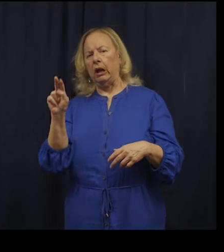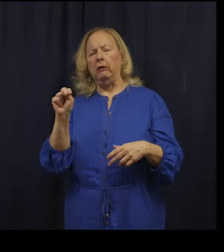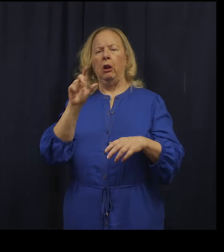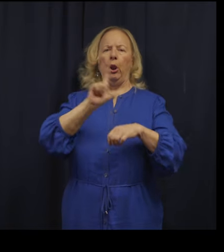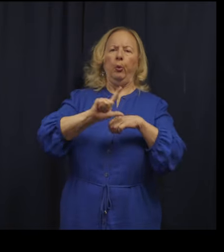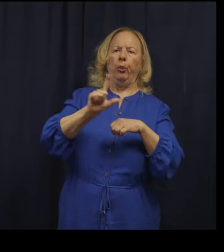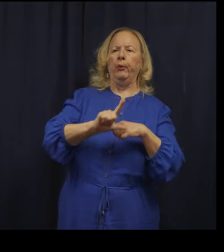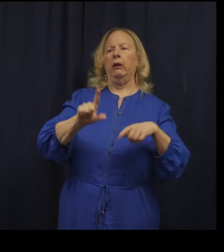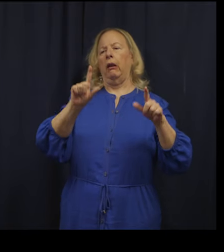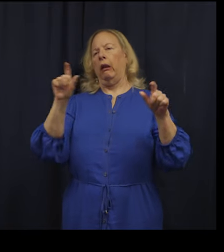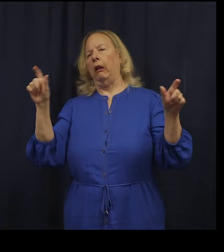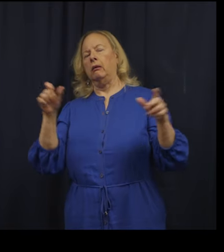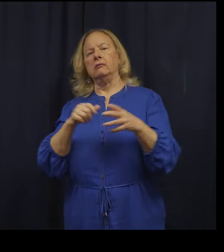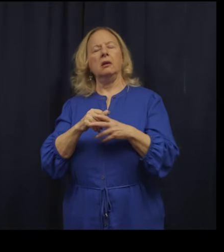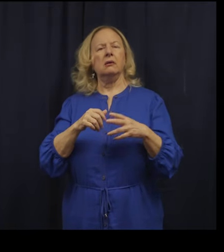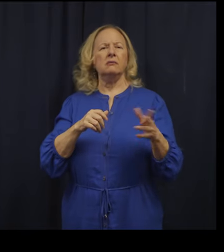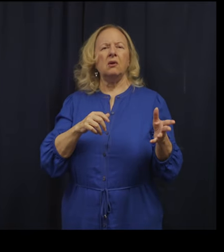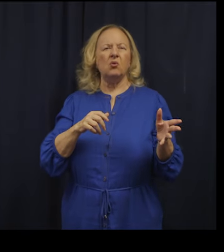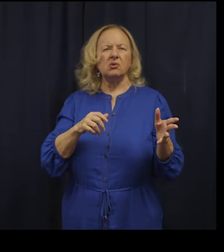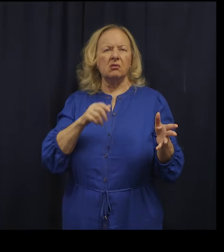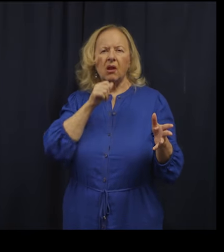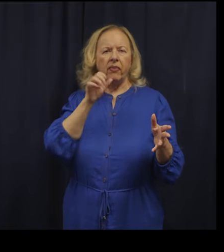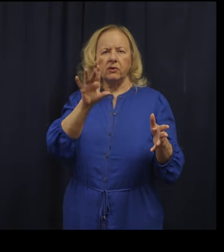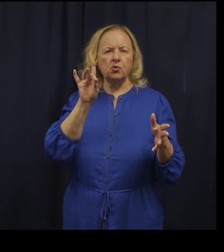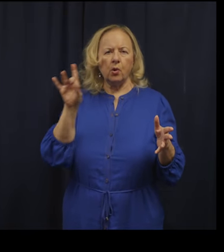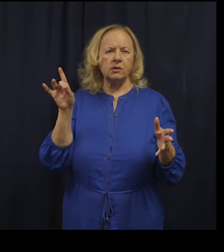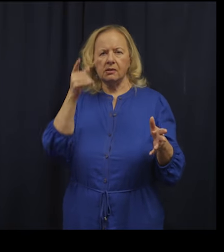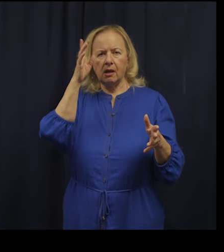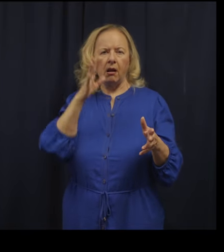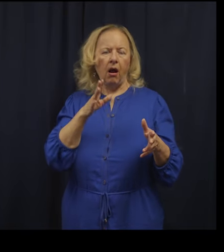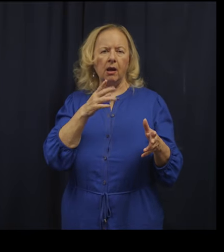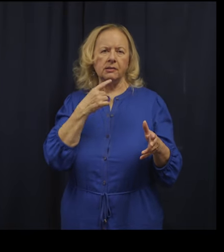Lutherans. Those aren't the choices.